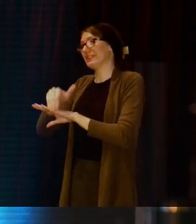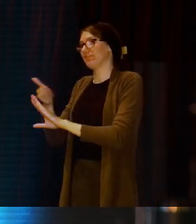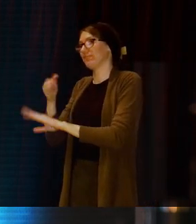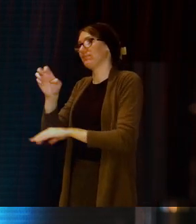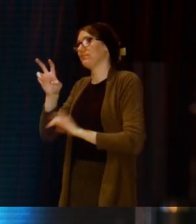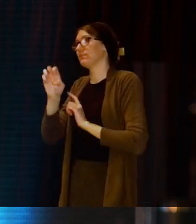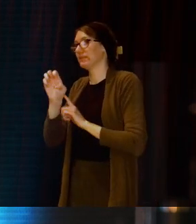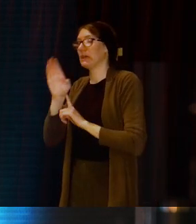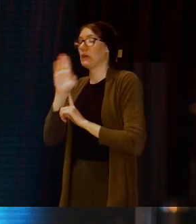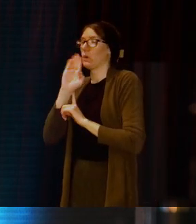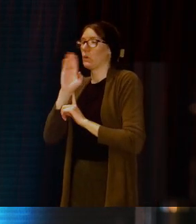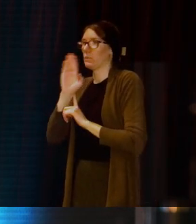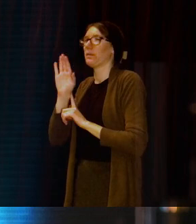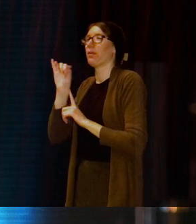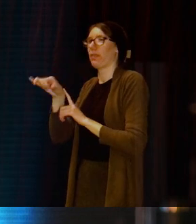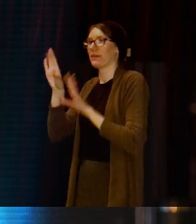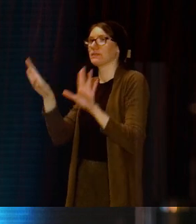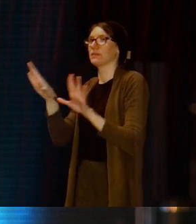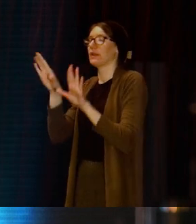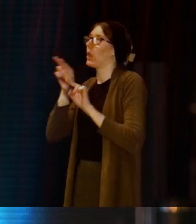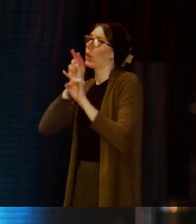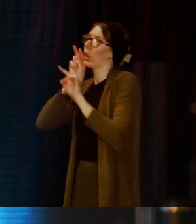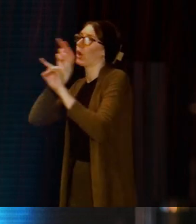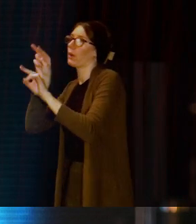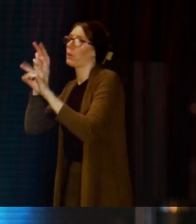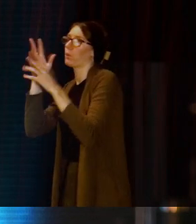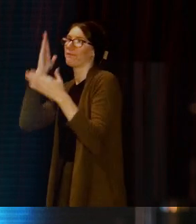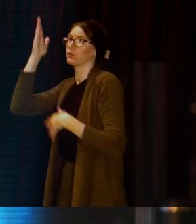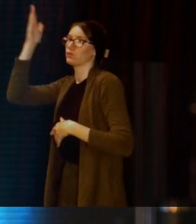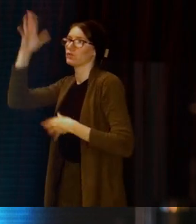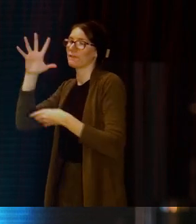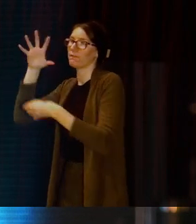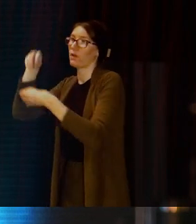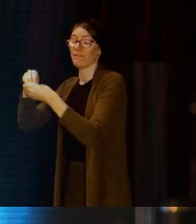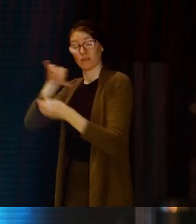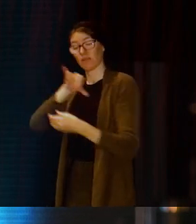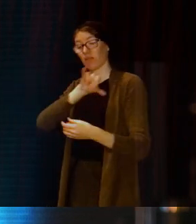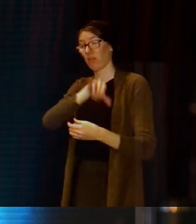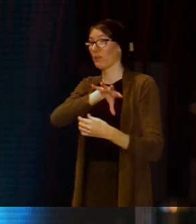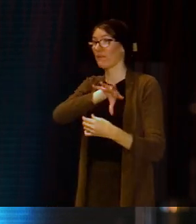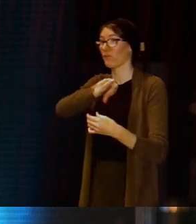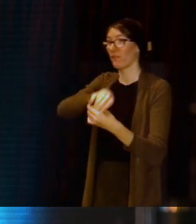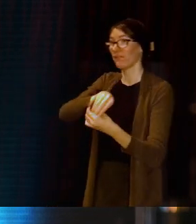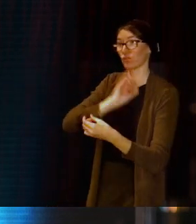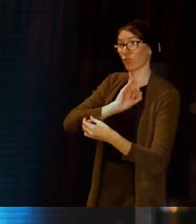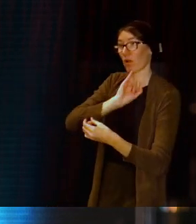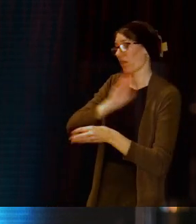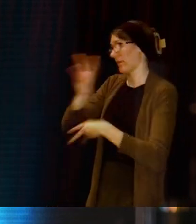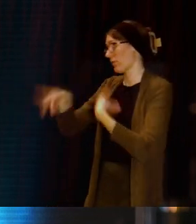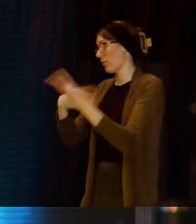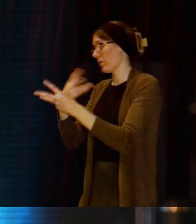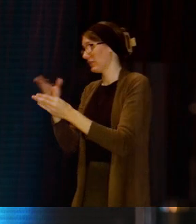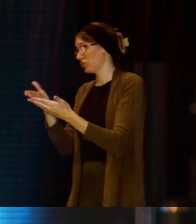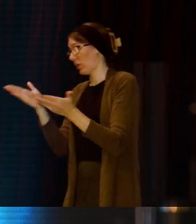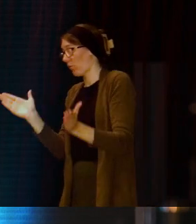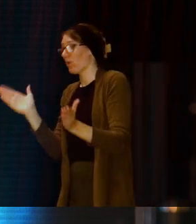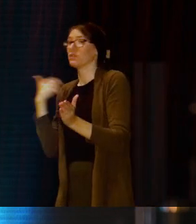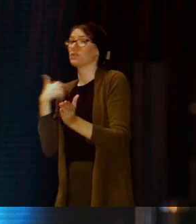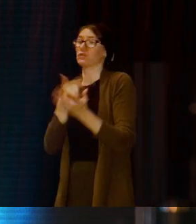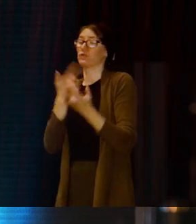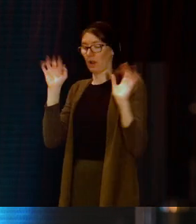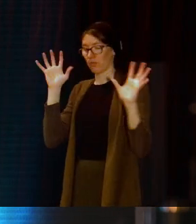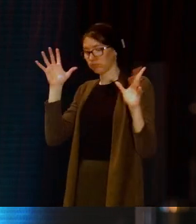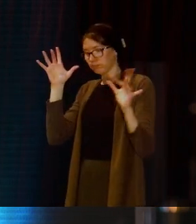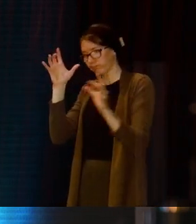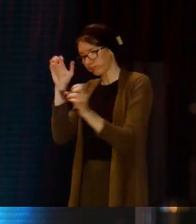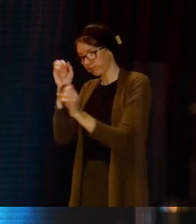we're going to look ahead at what God has to say about the future. And it will involve Israel, and it involves the world at large. And so we'll try to pull everything